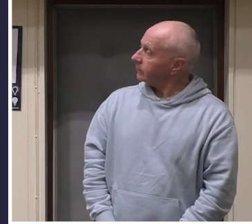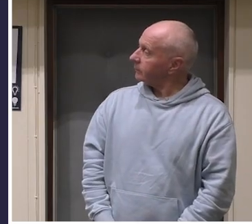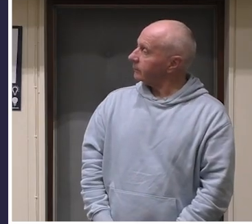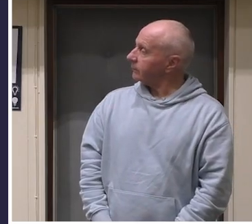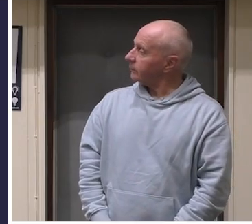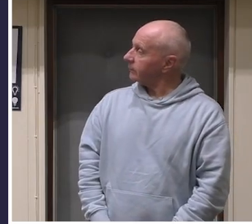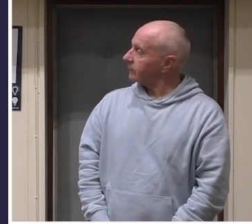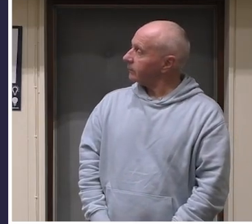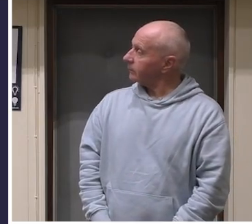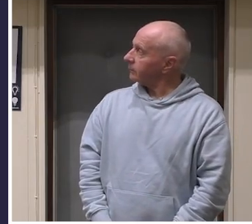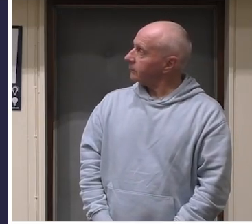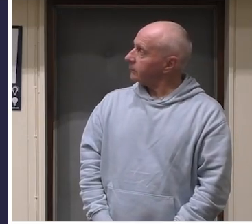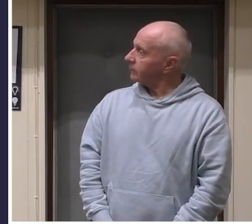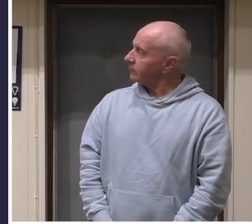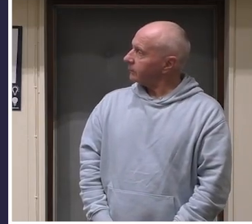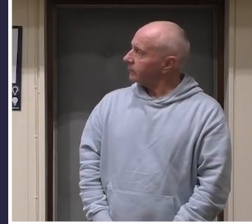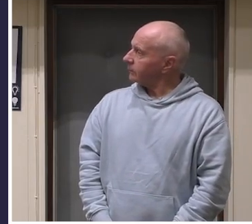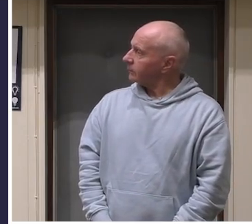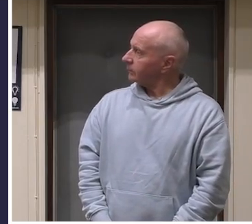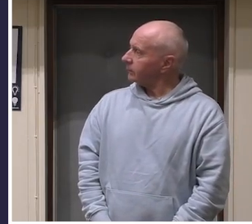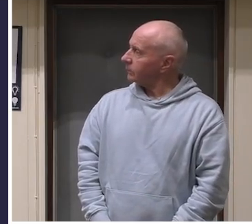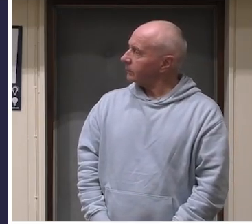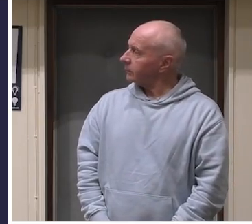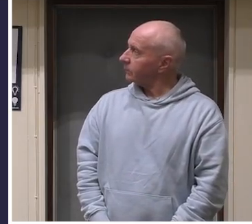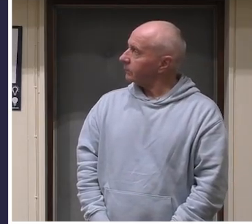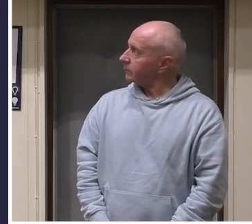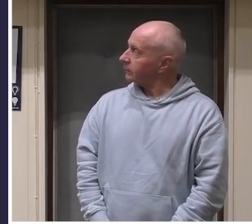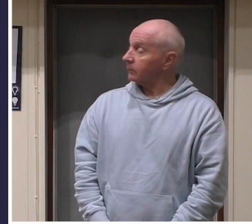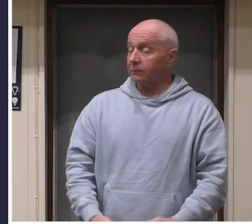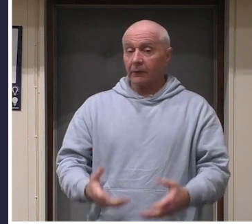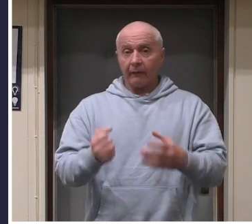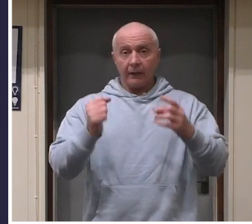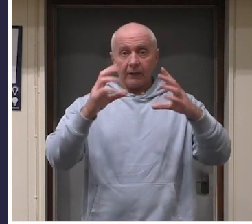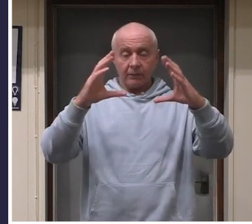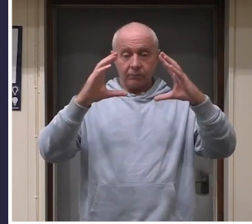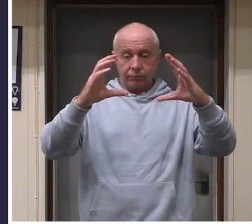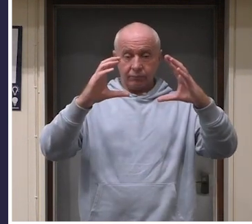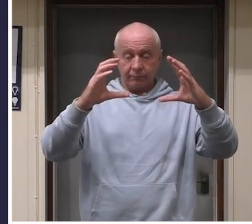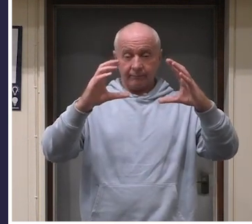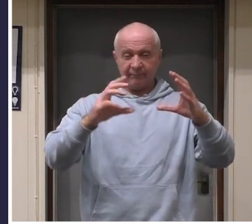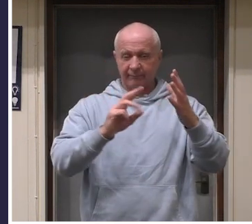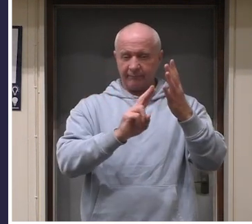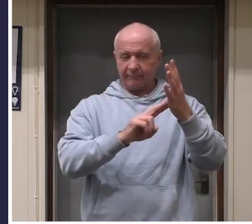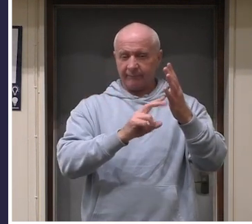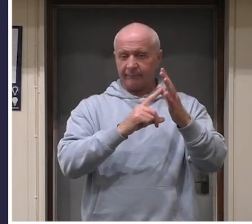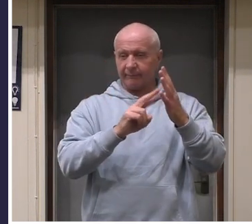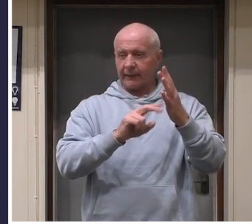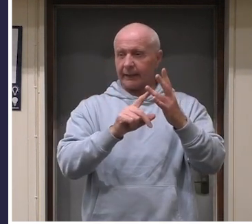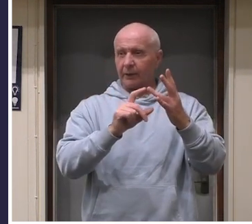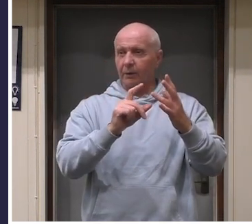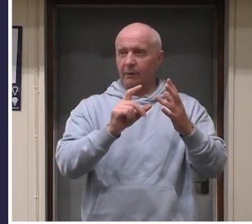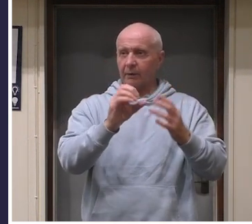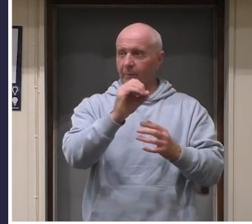Now we come to the big question, which is, I say I have this large object, this nanoparticle. I can